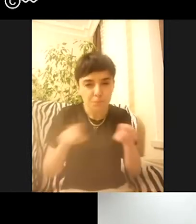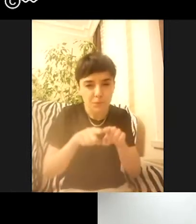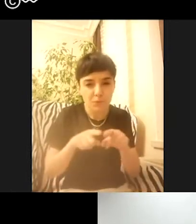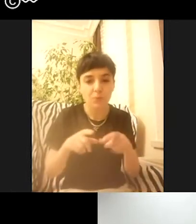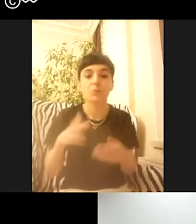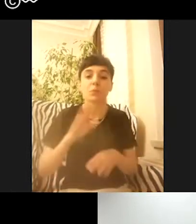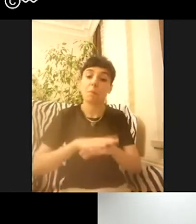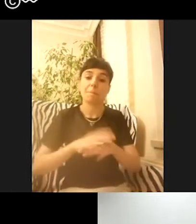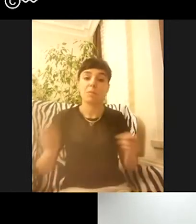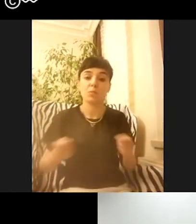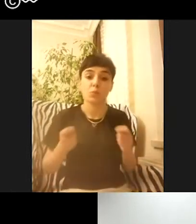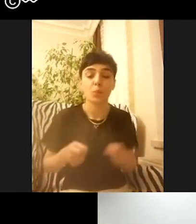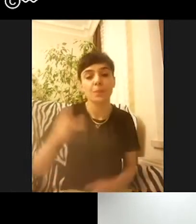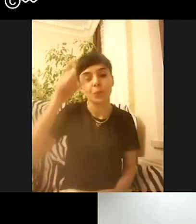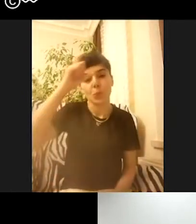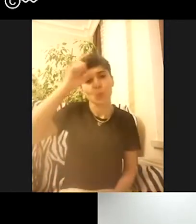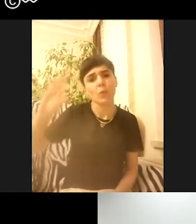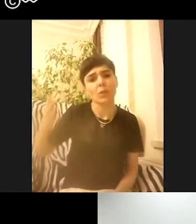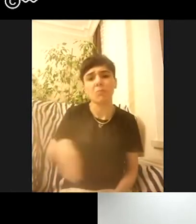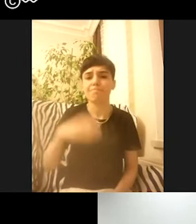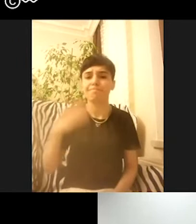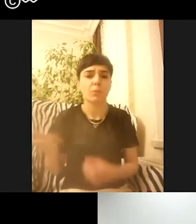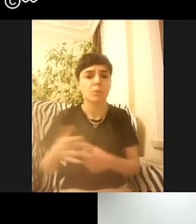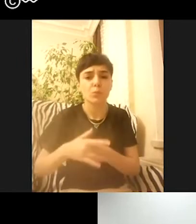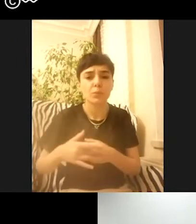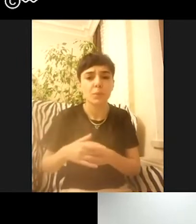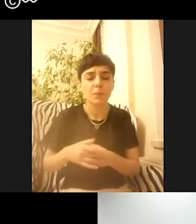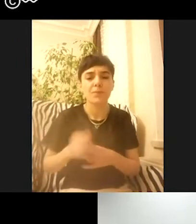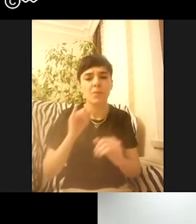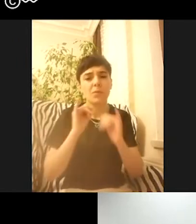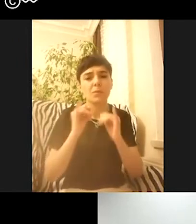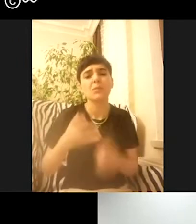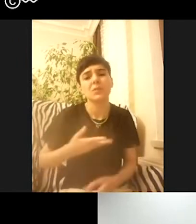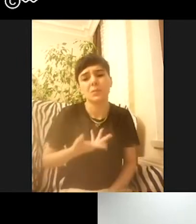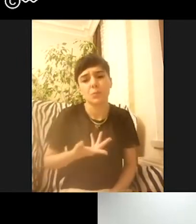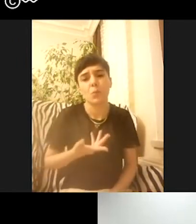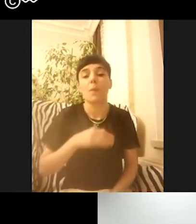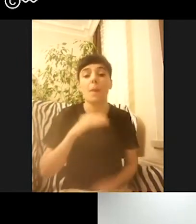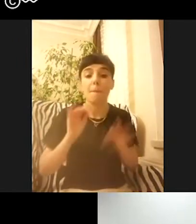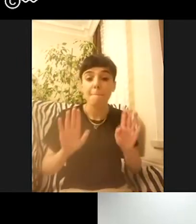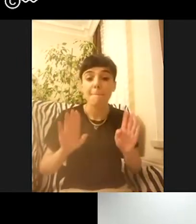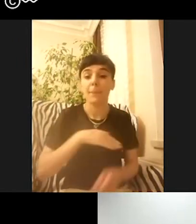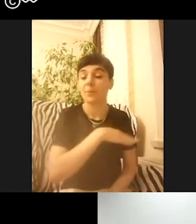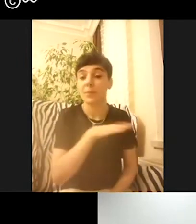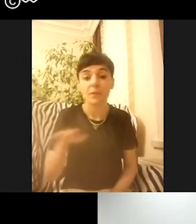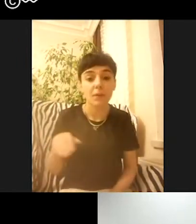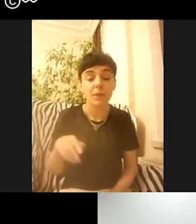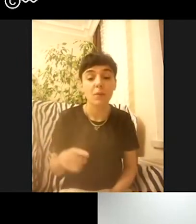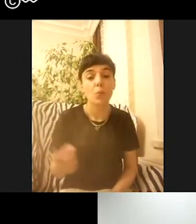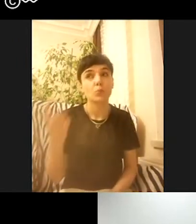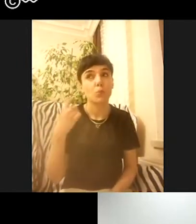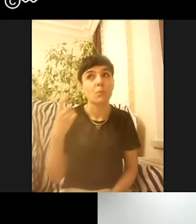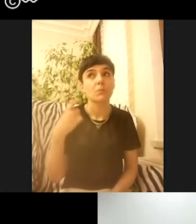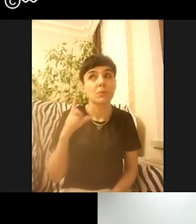the world. But in general, we have to ask ourselves, is the way how we organize our queer